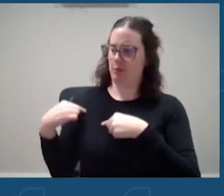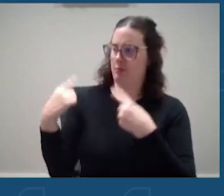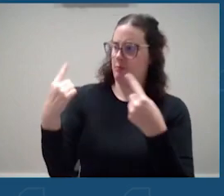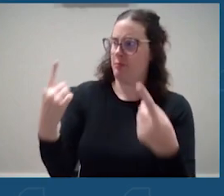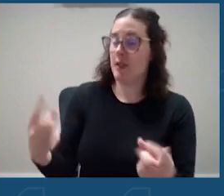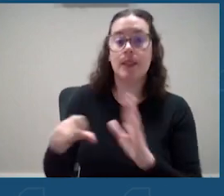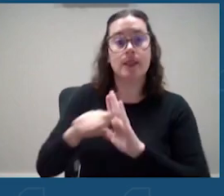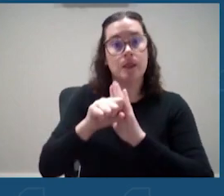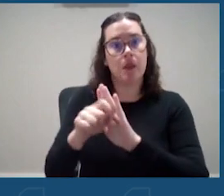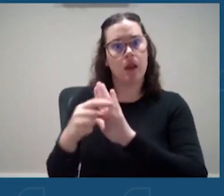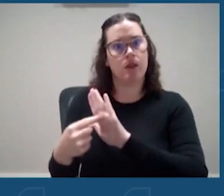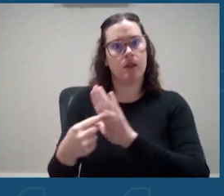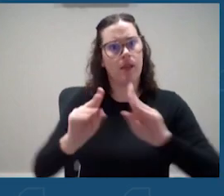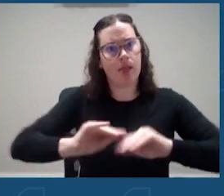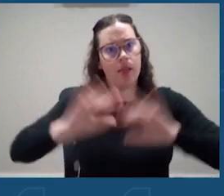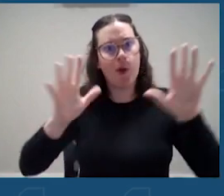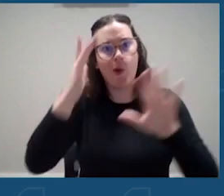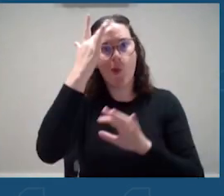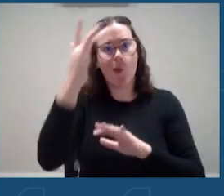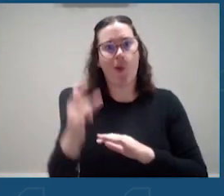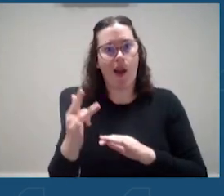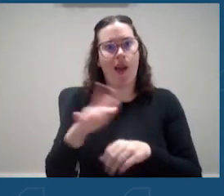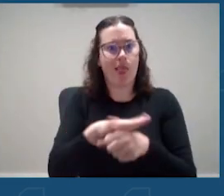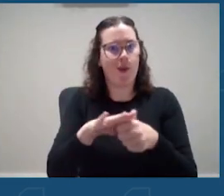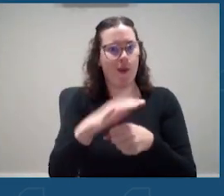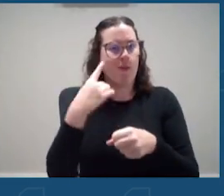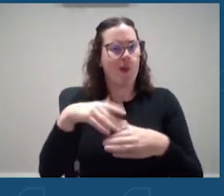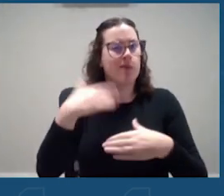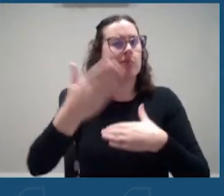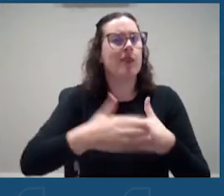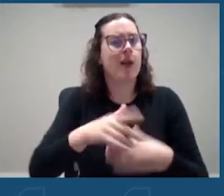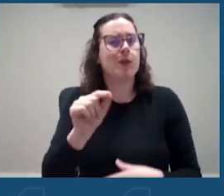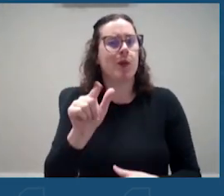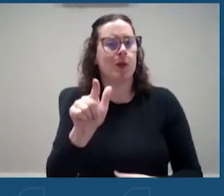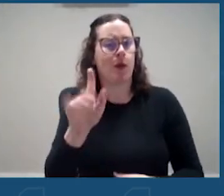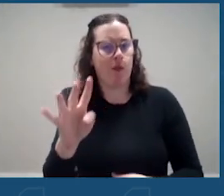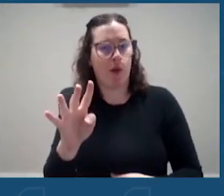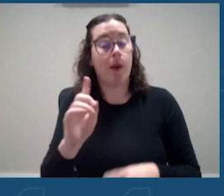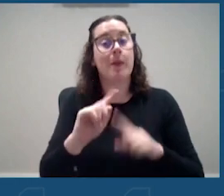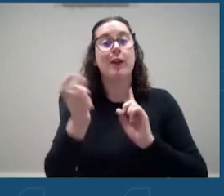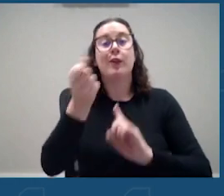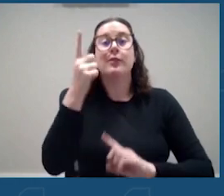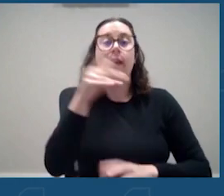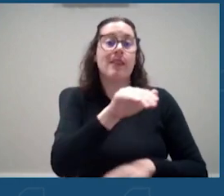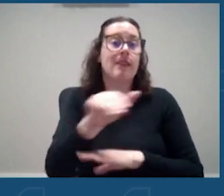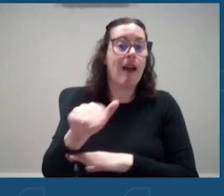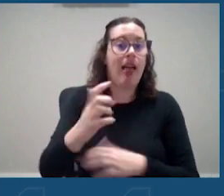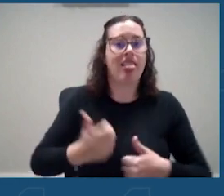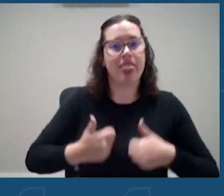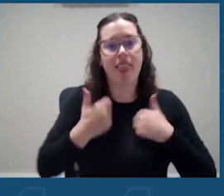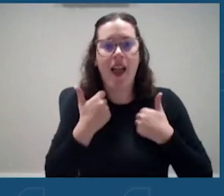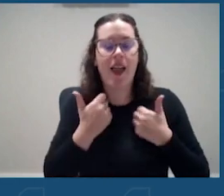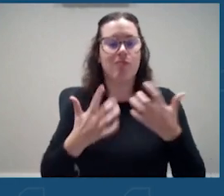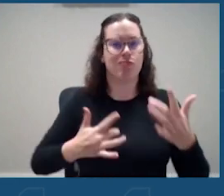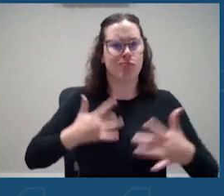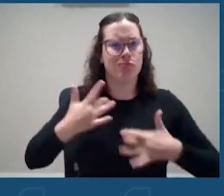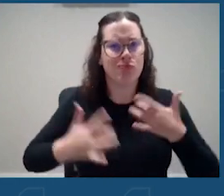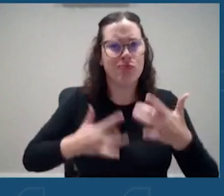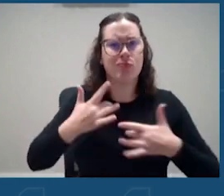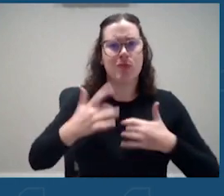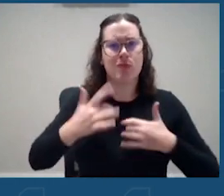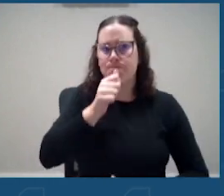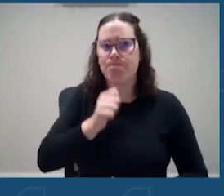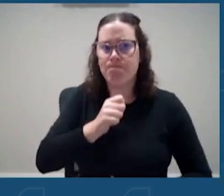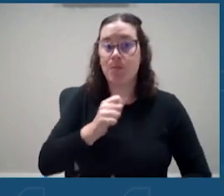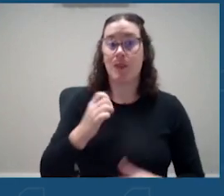should be the location for the next convention. But as the mayor said, the nightlife, the vitality, the energy, the excitement,